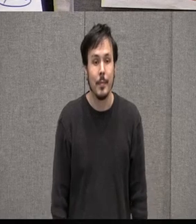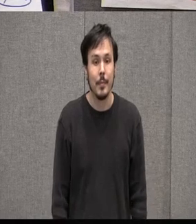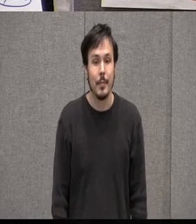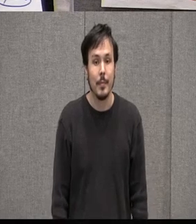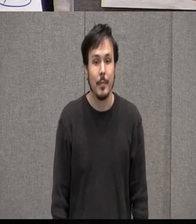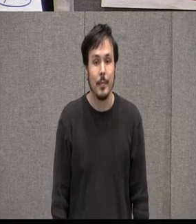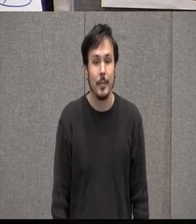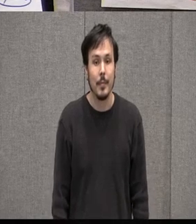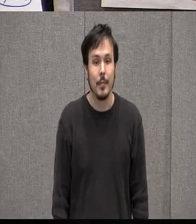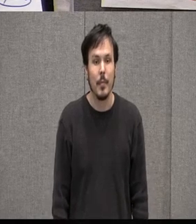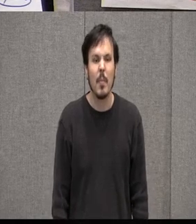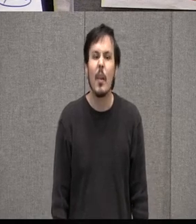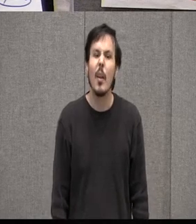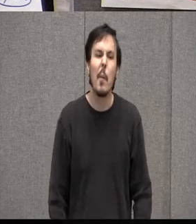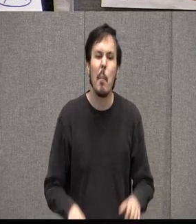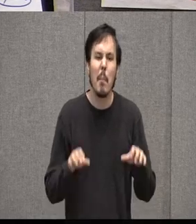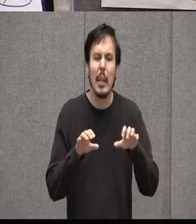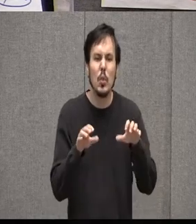by doing what?